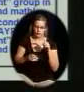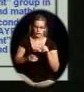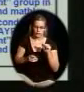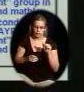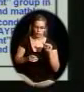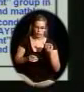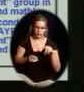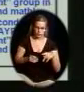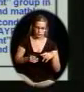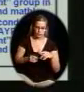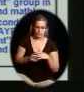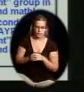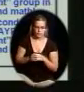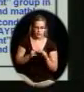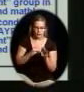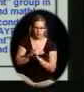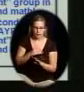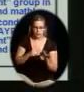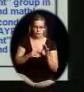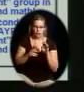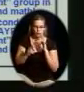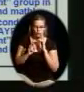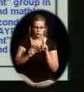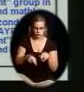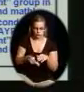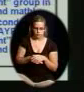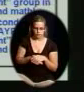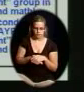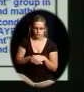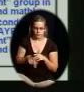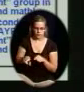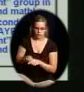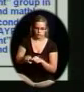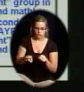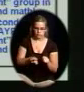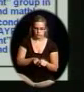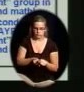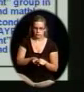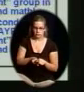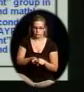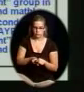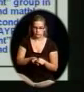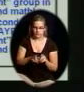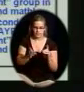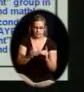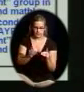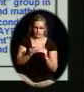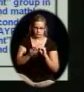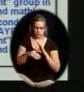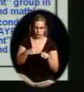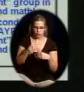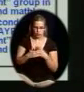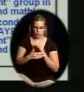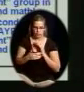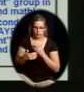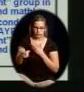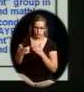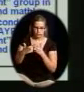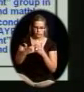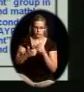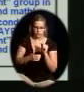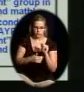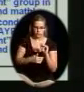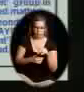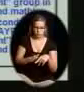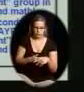on the preliminary results from Kansas assessment. We also know that as a district all of our subgroups made AYP. We